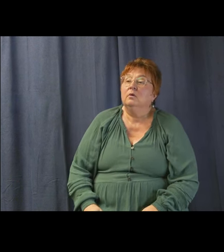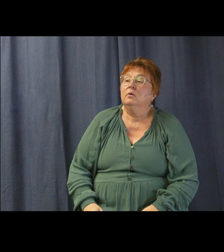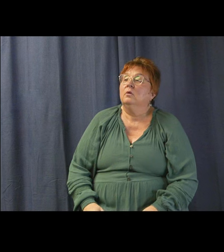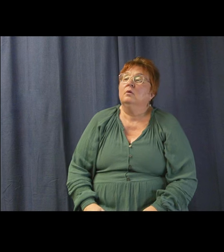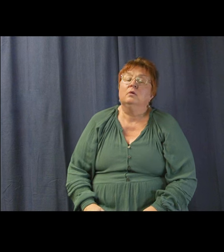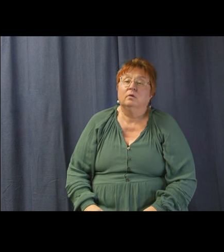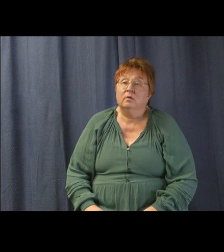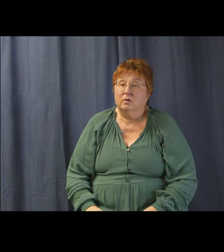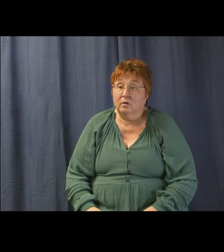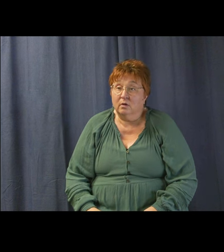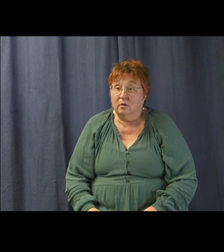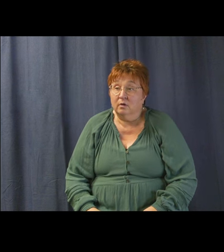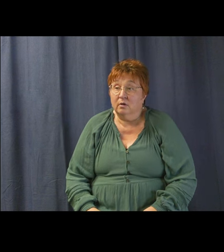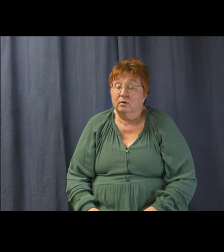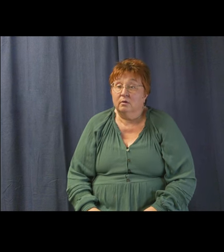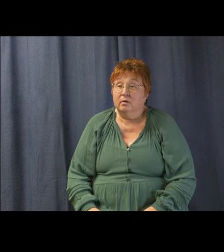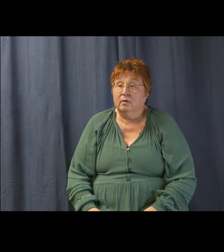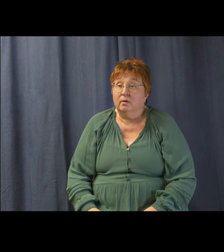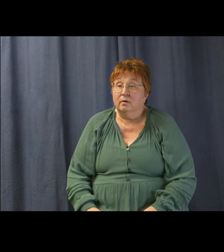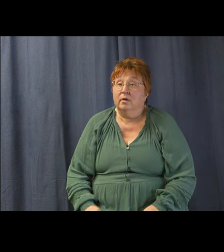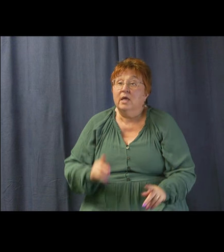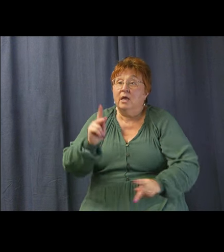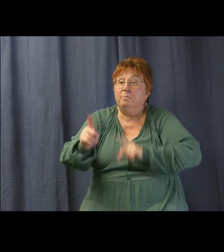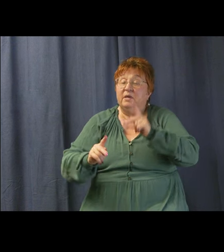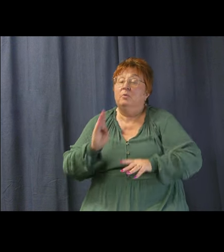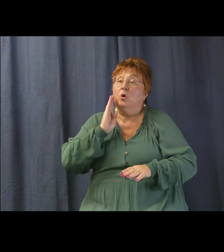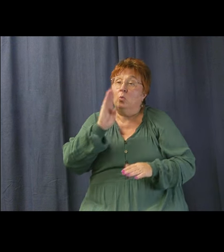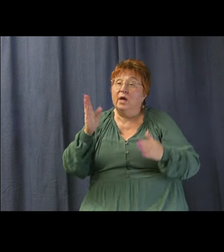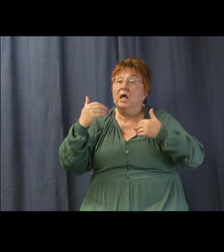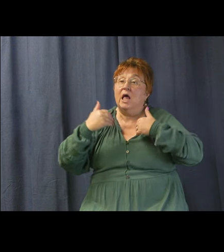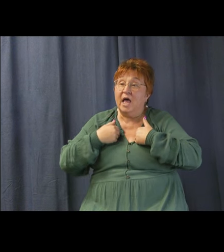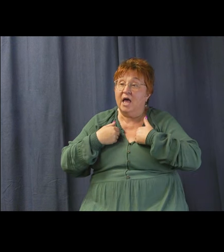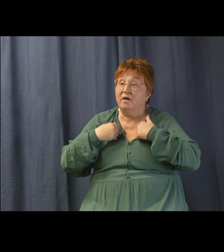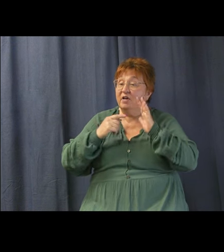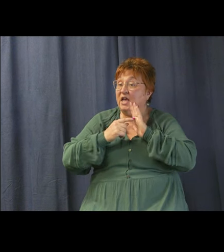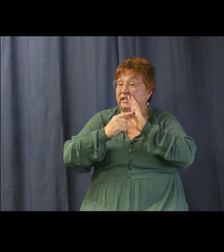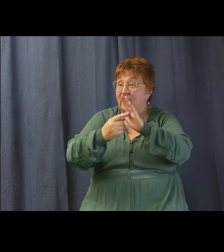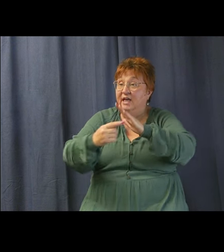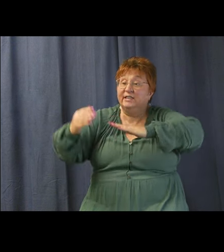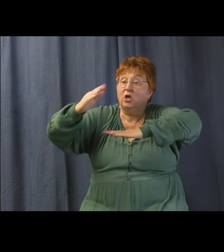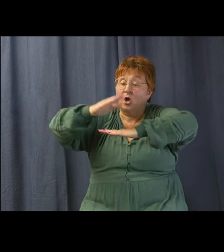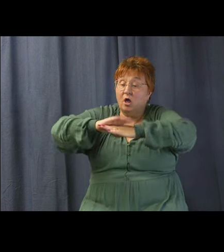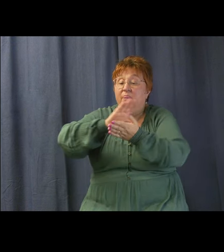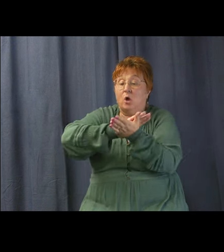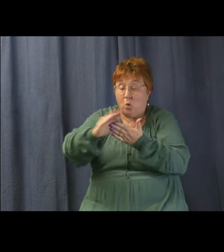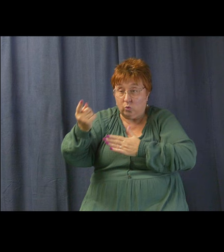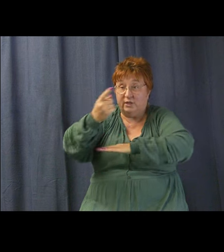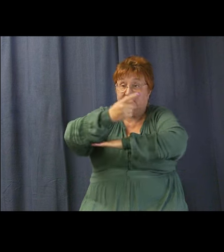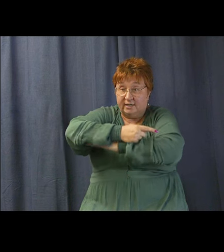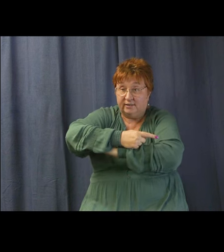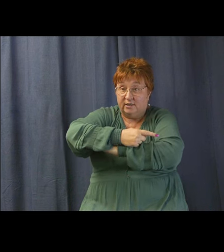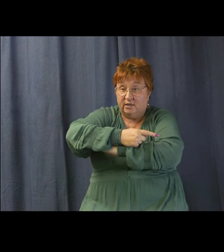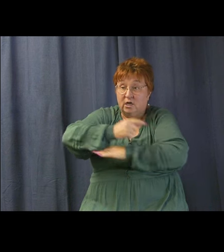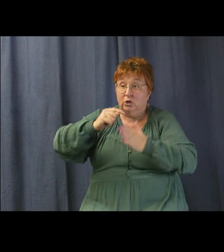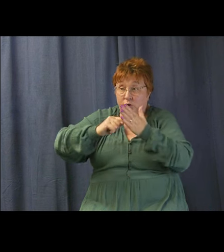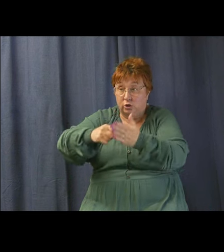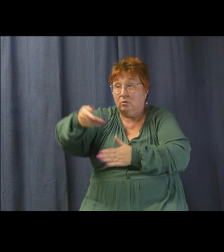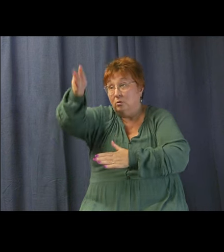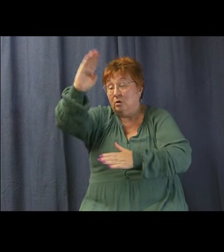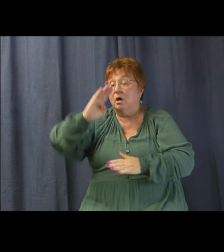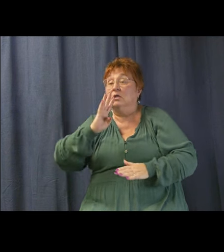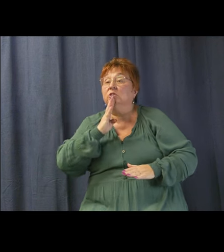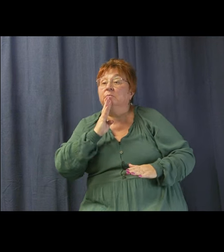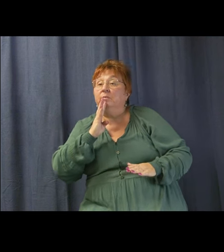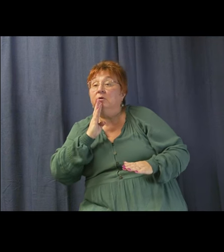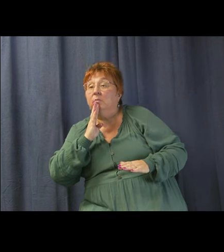so people will have signs on the holidays to know it's God speaking. And number three, for days and years.